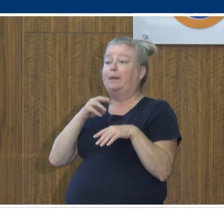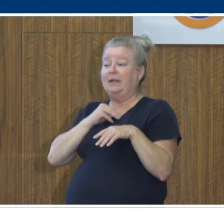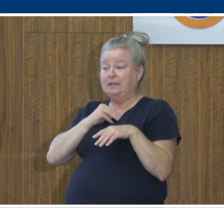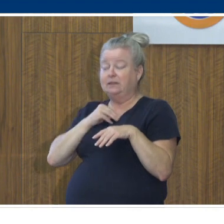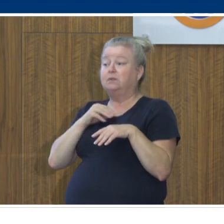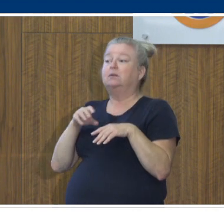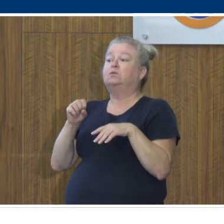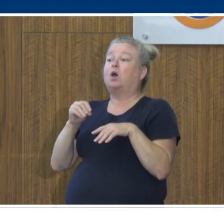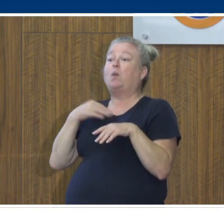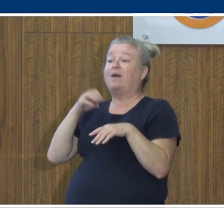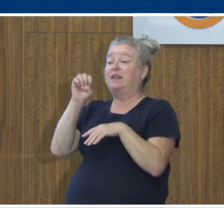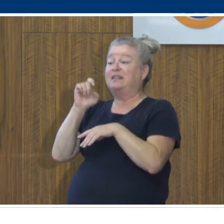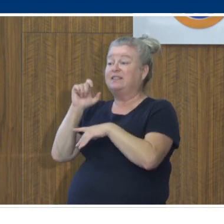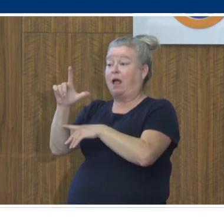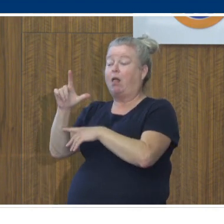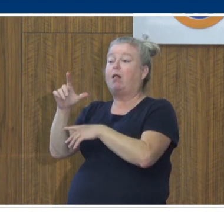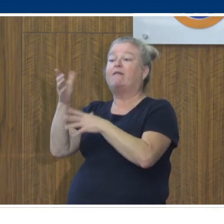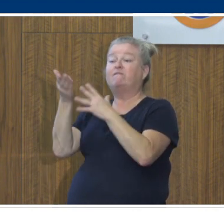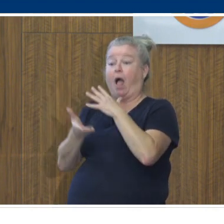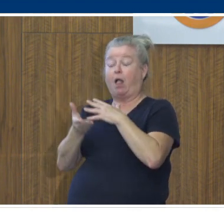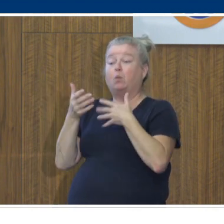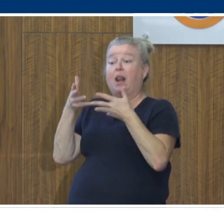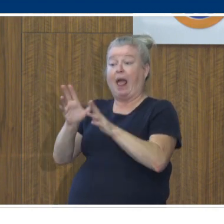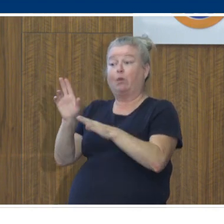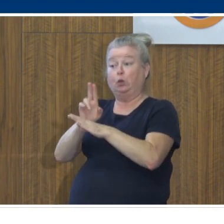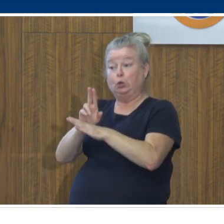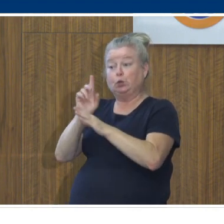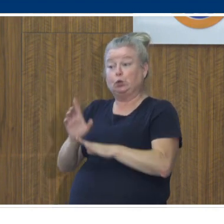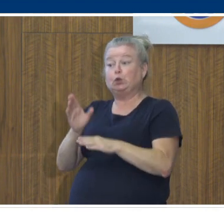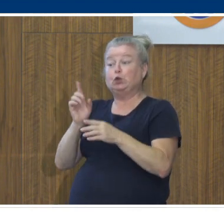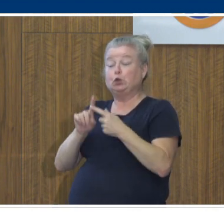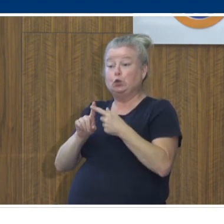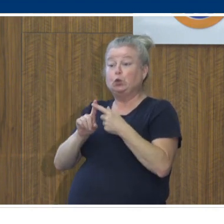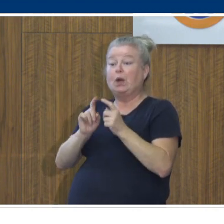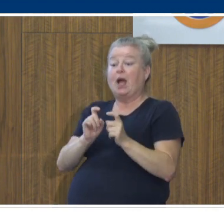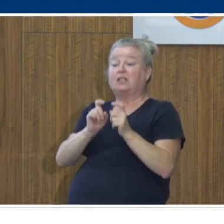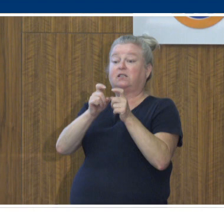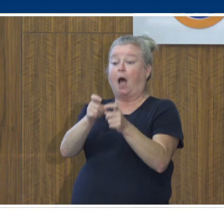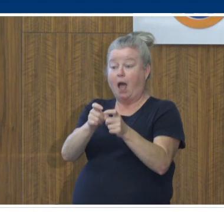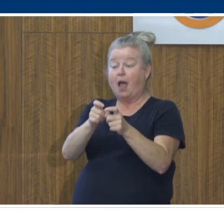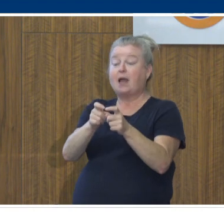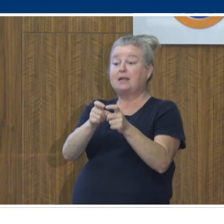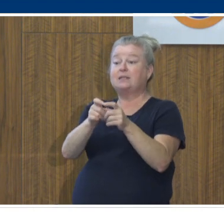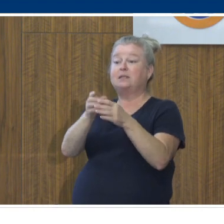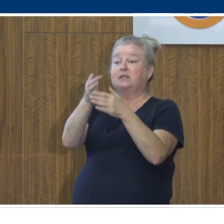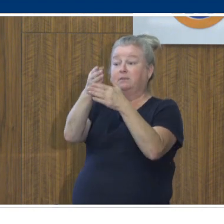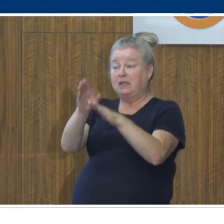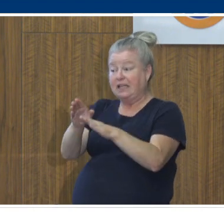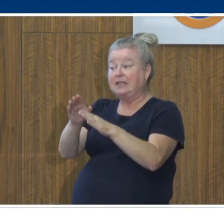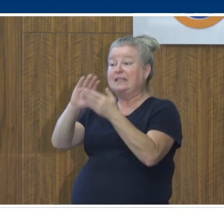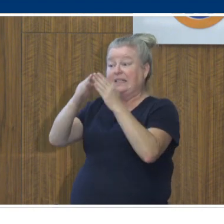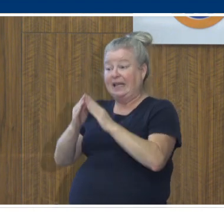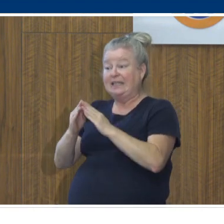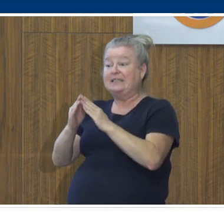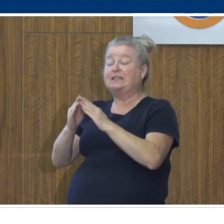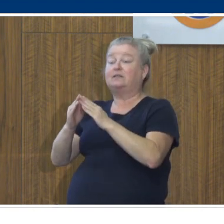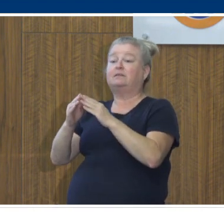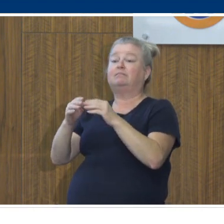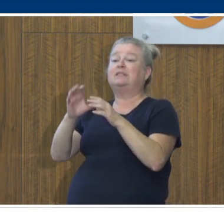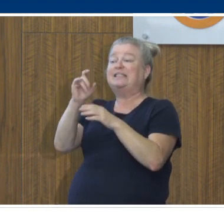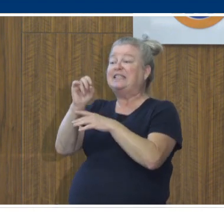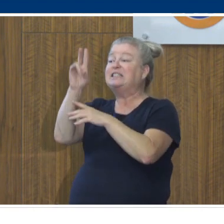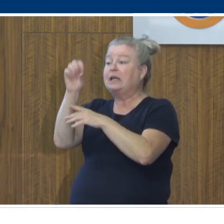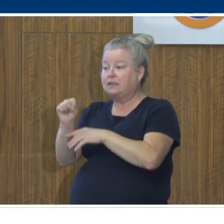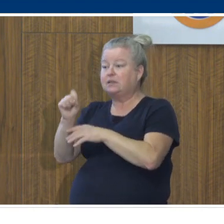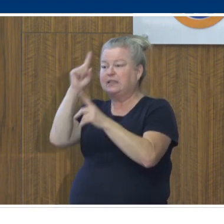Excel file that will allow the user to assign districts to census tracts split by cities and census-designated places,